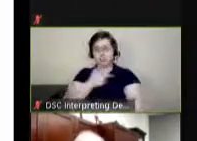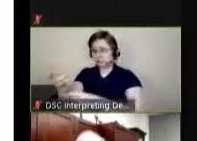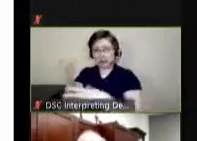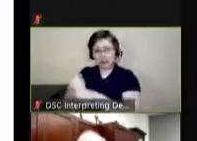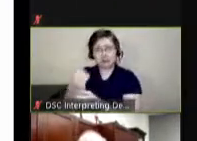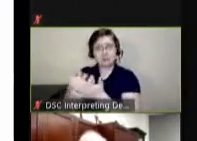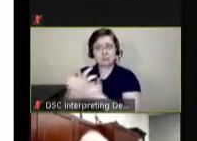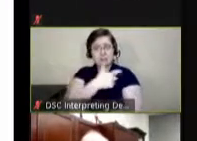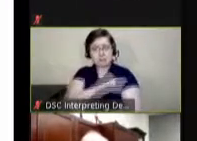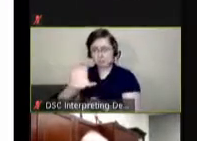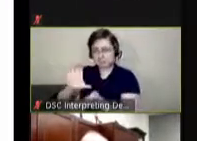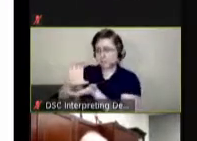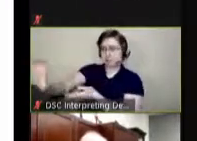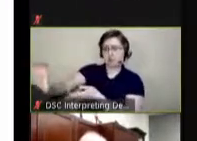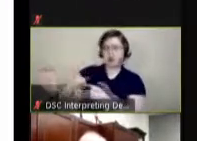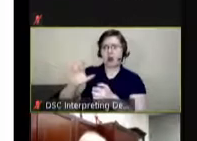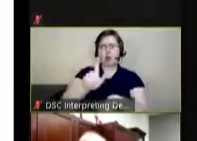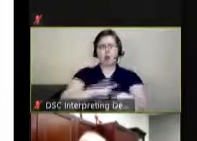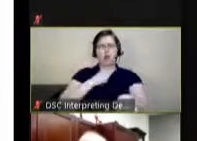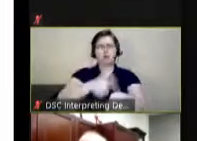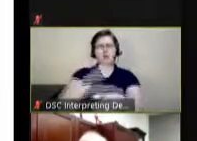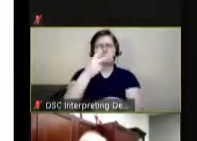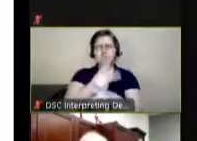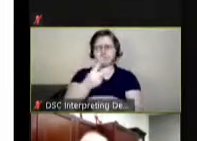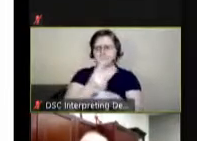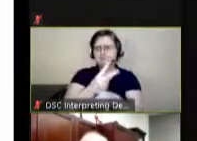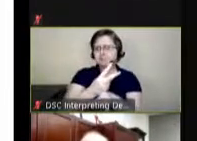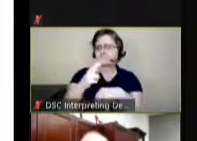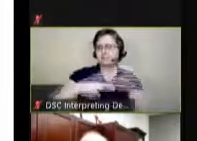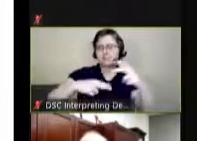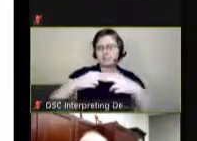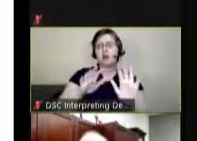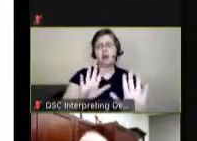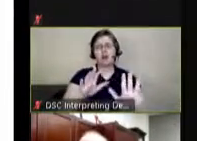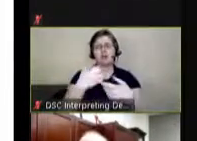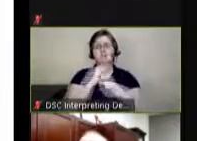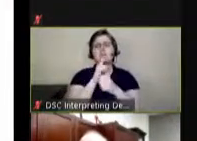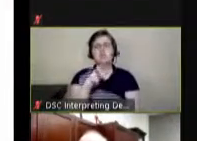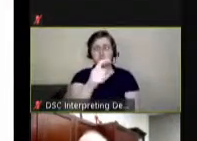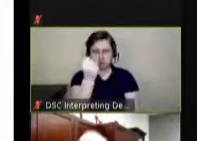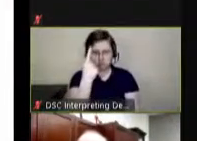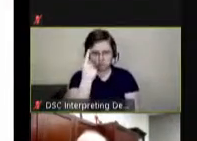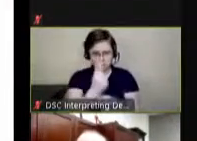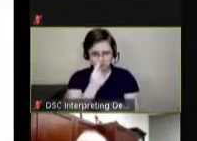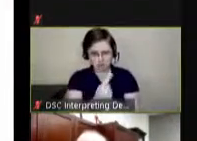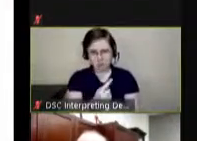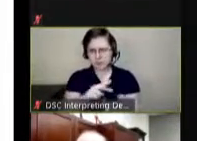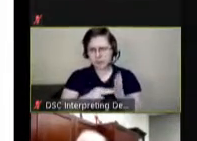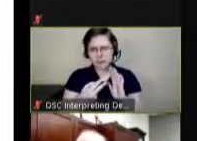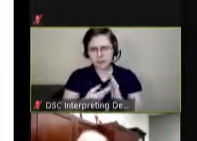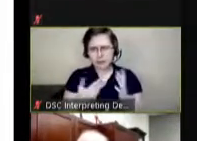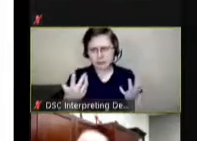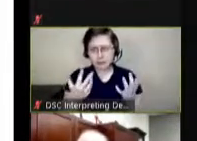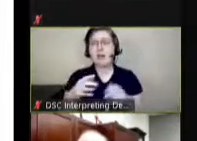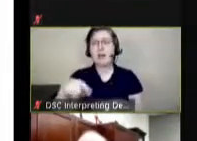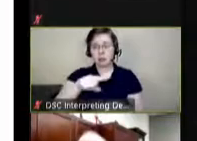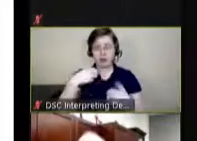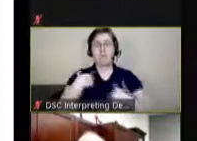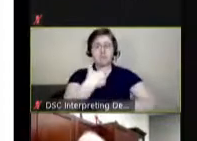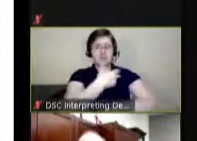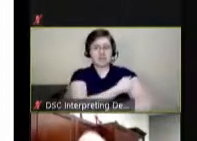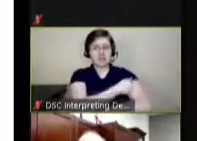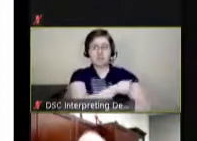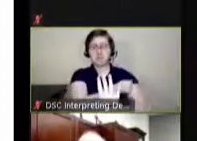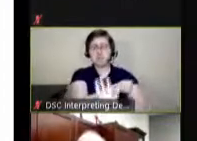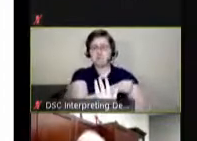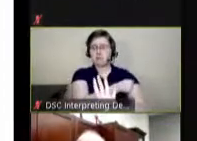doses. Long-term care facilities, and again, I wanna make sure that we understand this, long-term care facilities are getting vaccinated, but those are